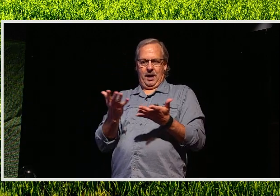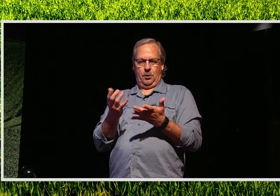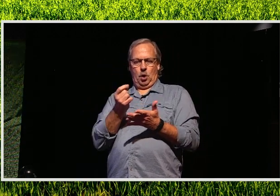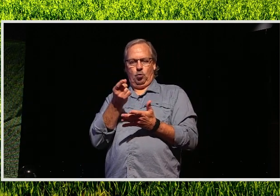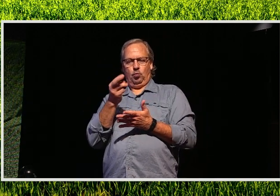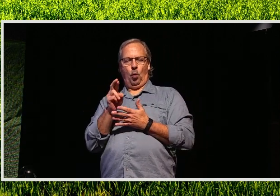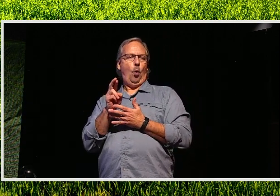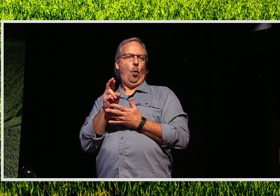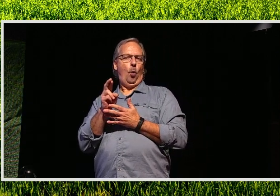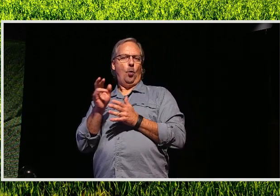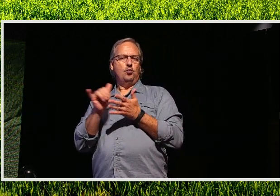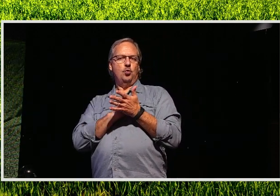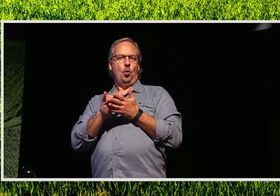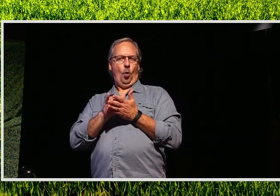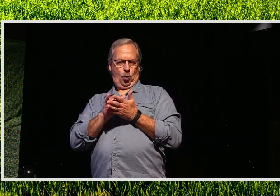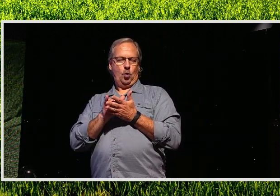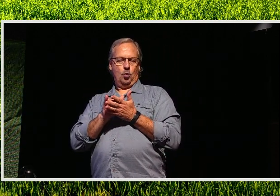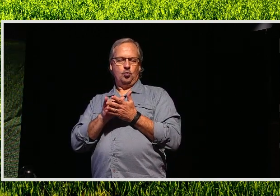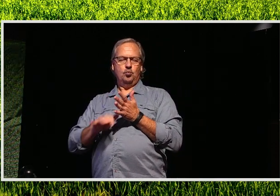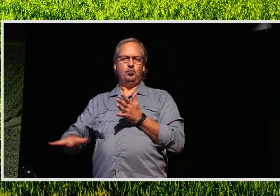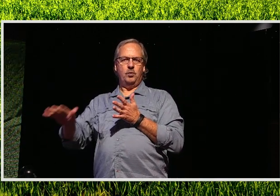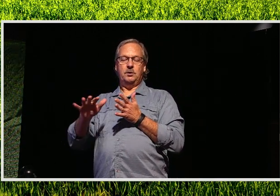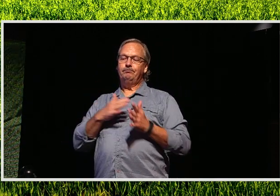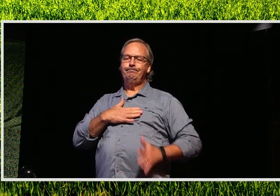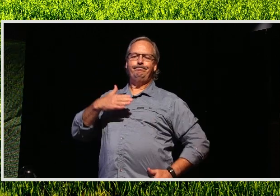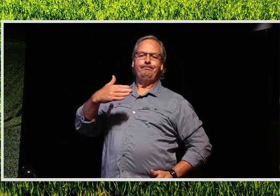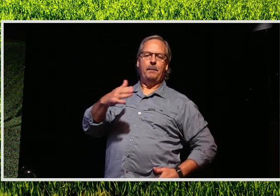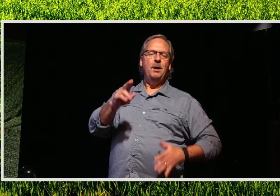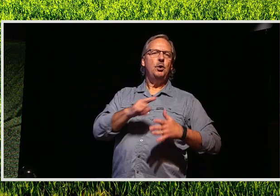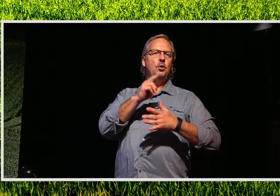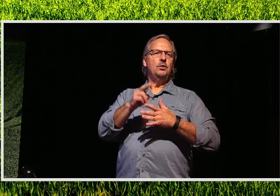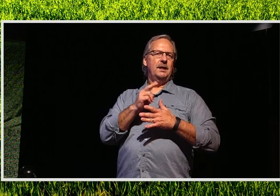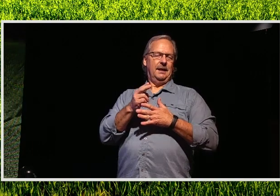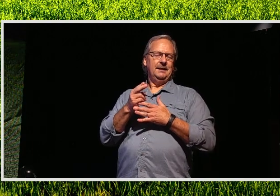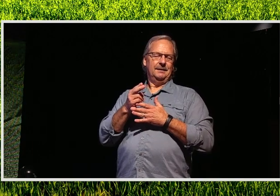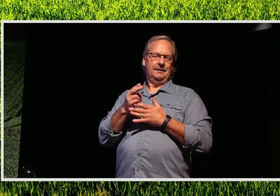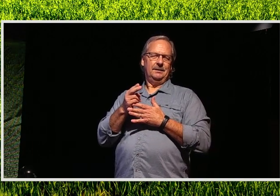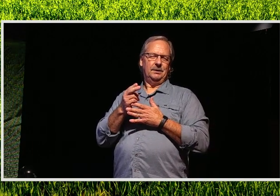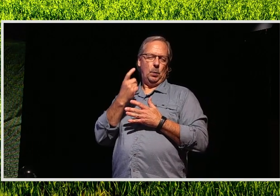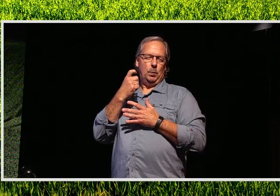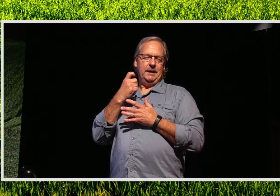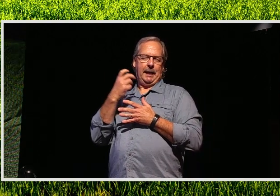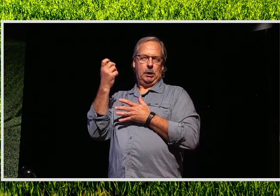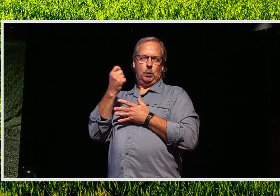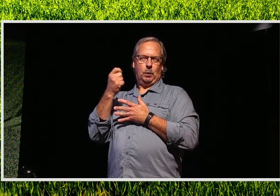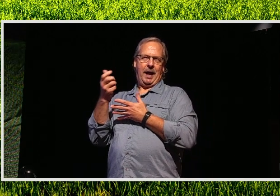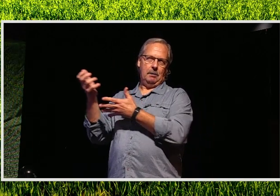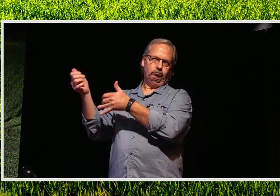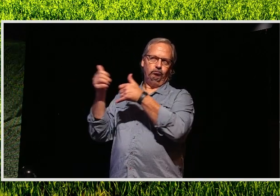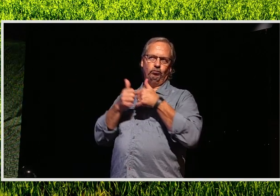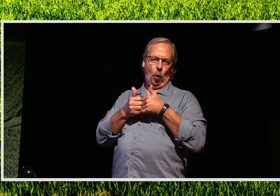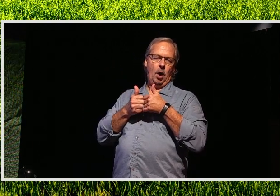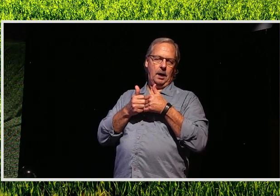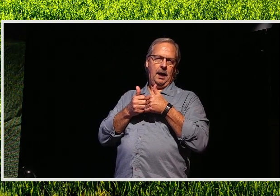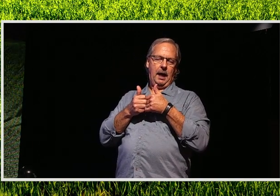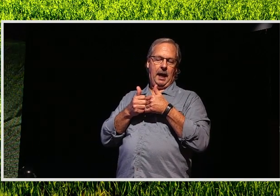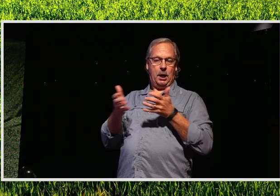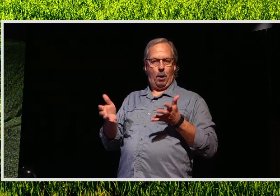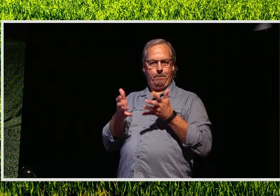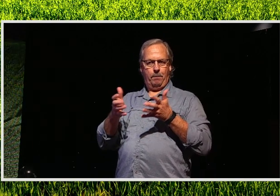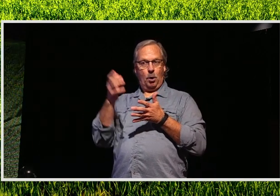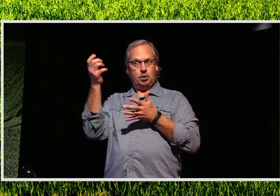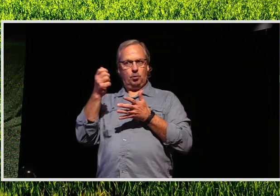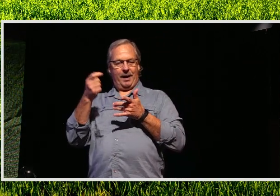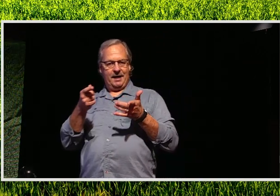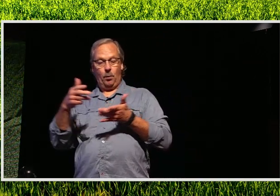York region. We're already committed to using our latest grant award, our Local Foods Promotion Program grant, right here by